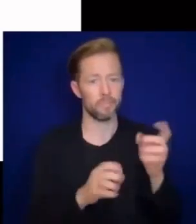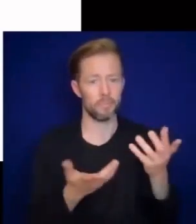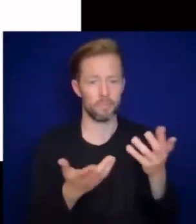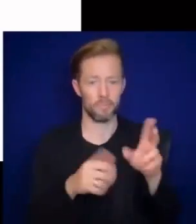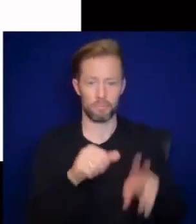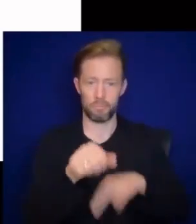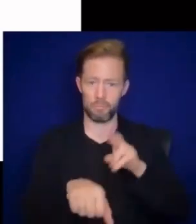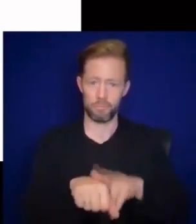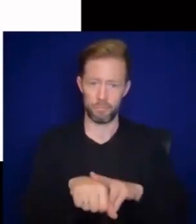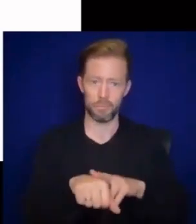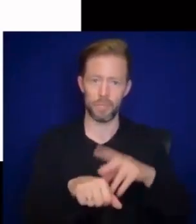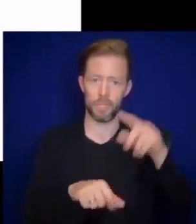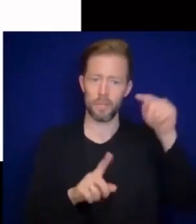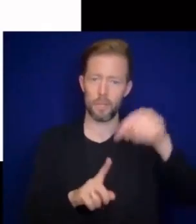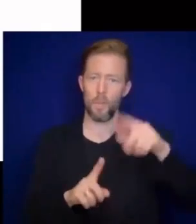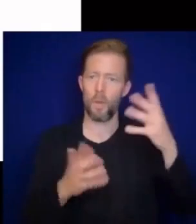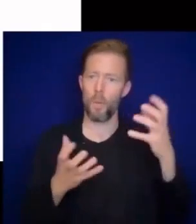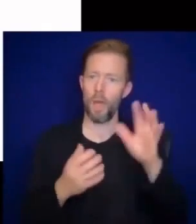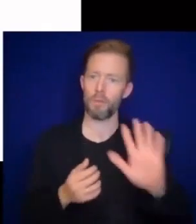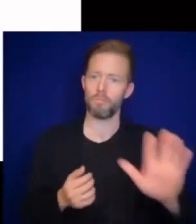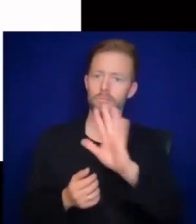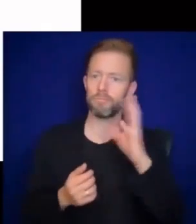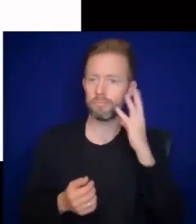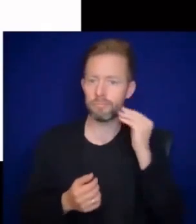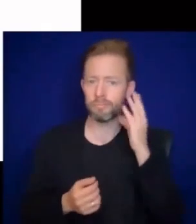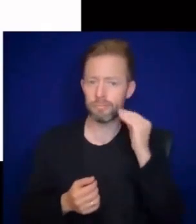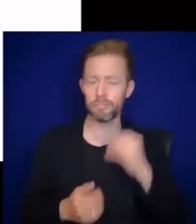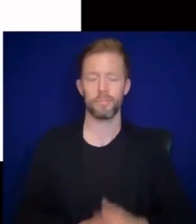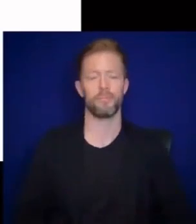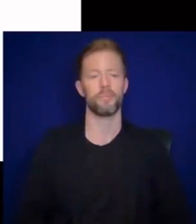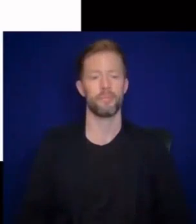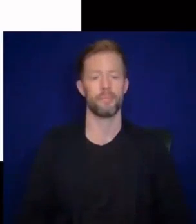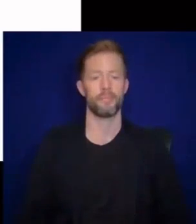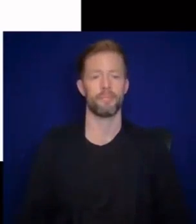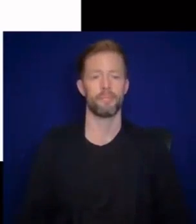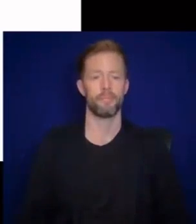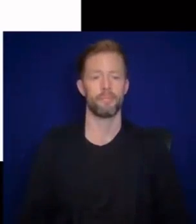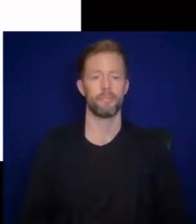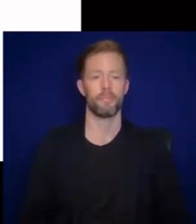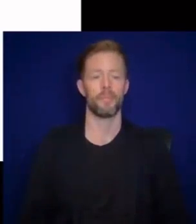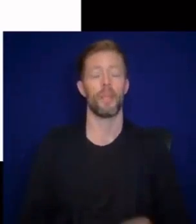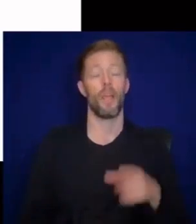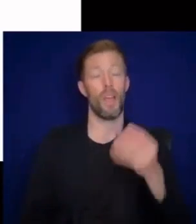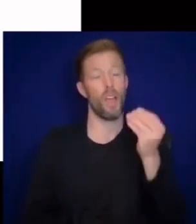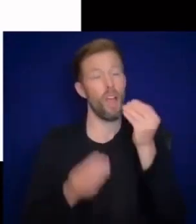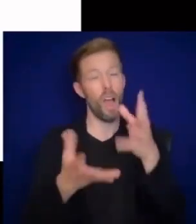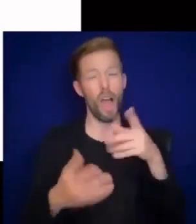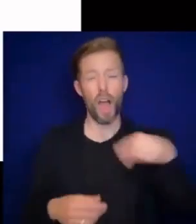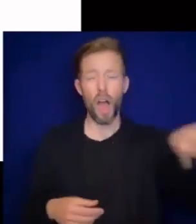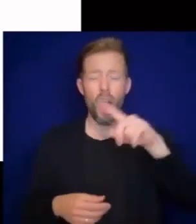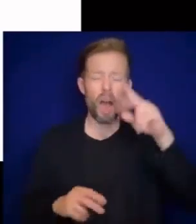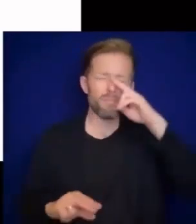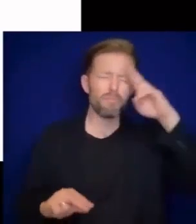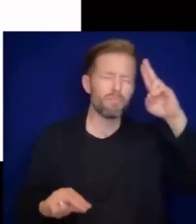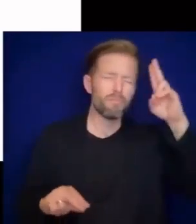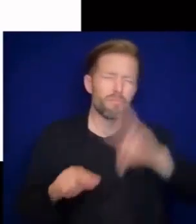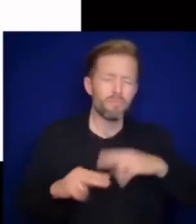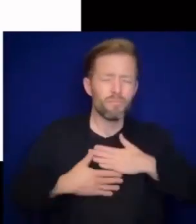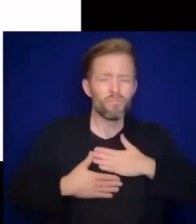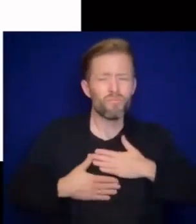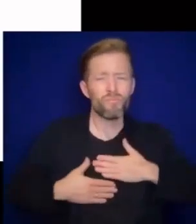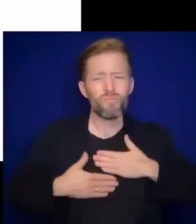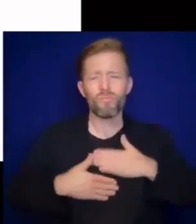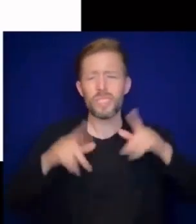a test because, of course, this is all about experience. So what about this? How much fun these children